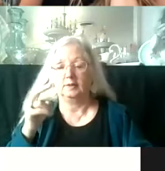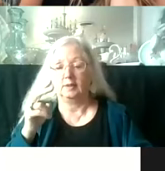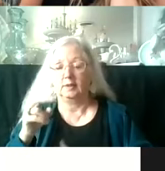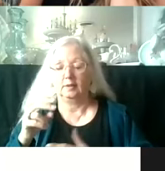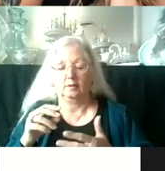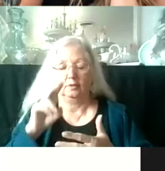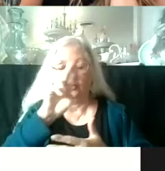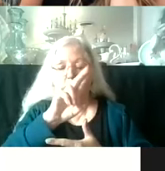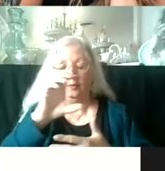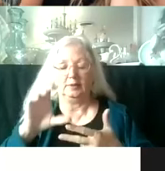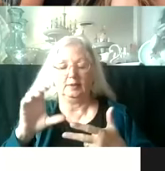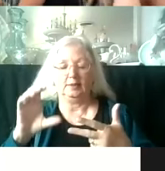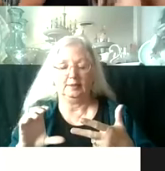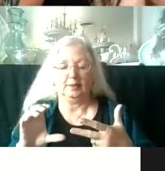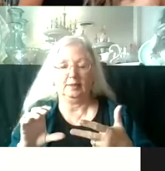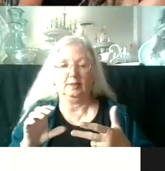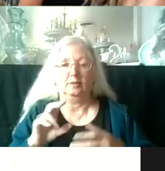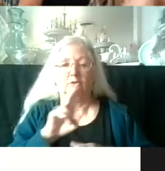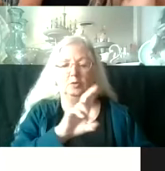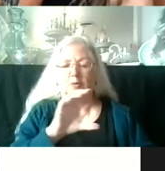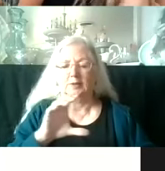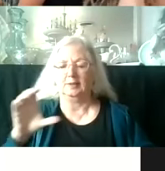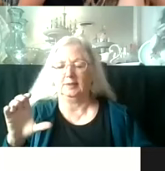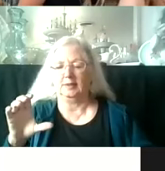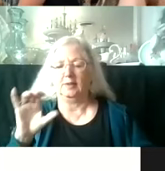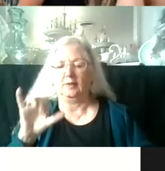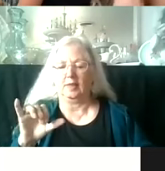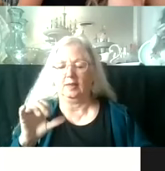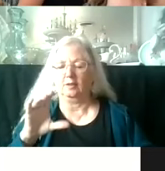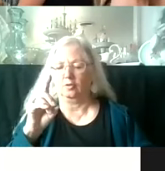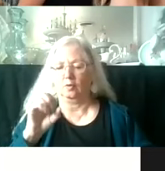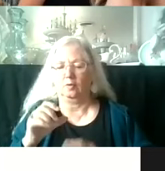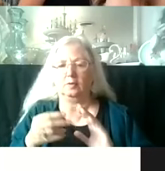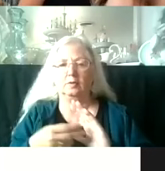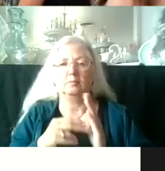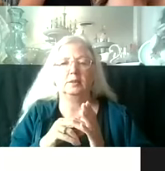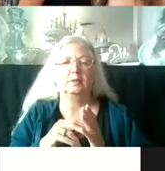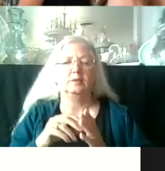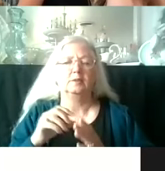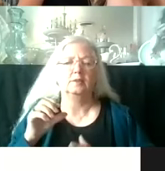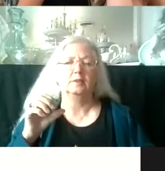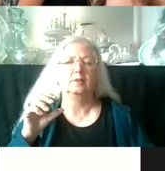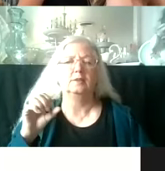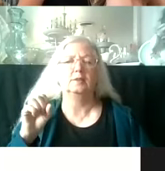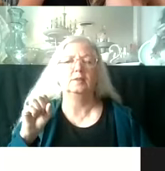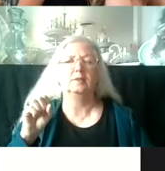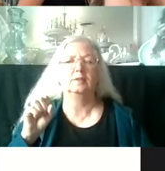the third, then that codon UCC codes for serine, right? CCC codes